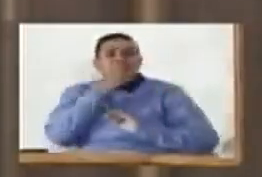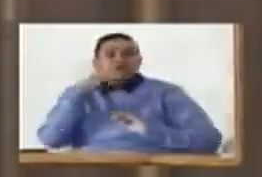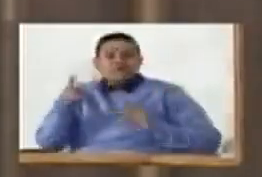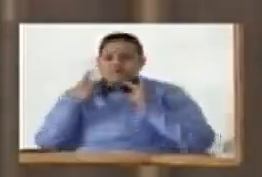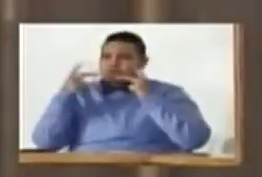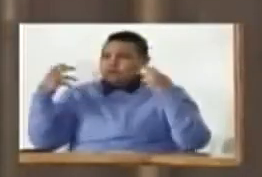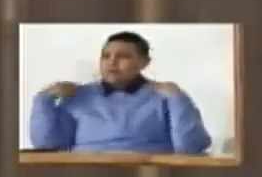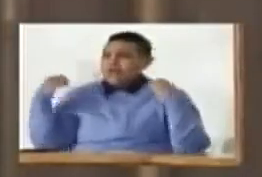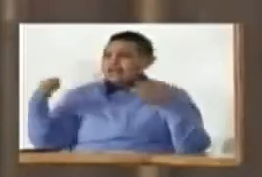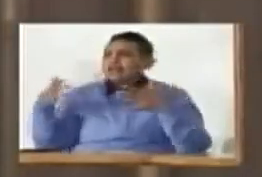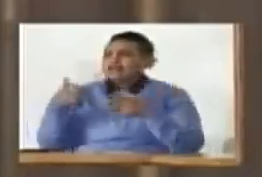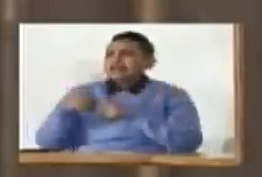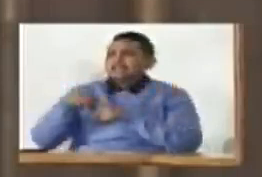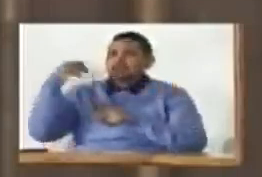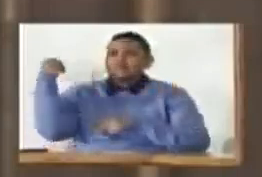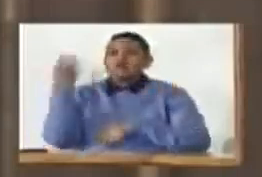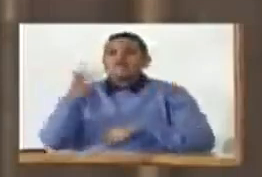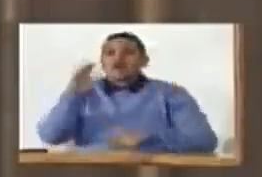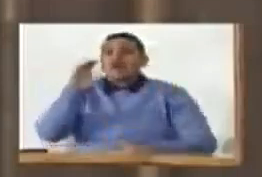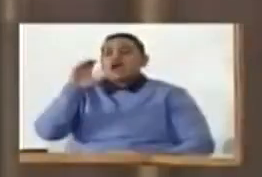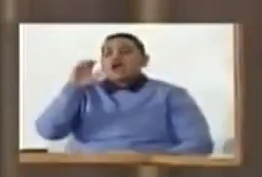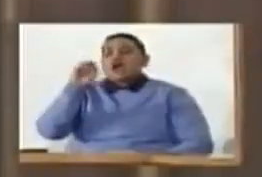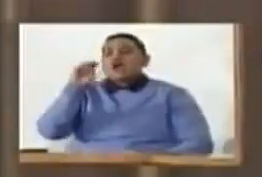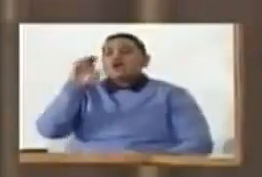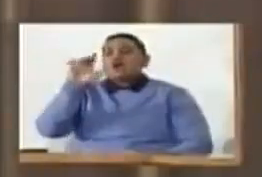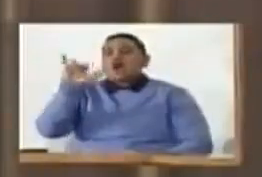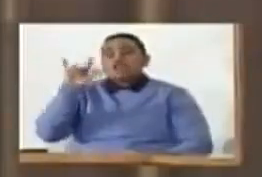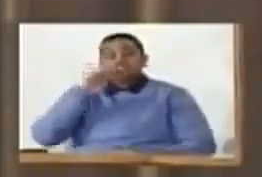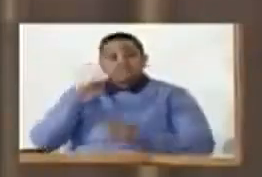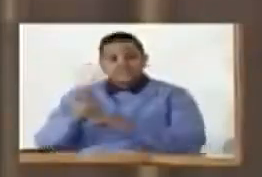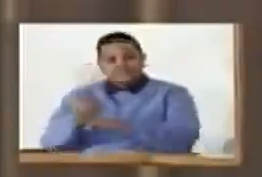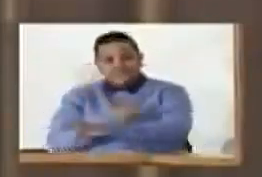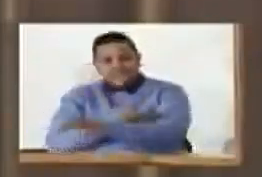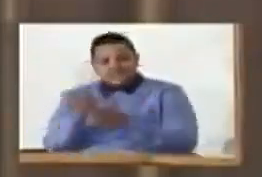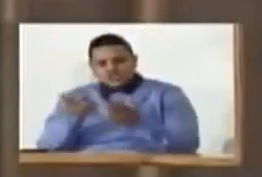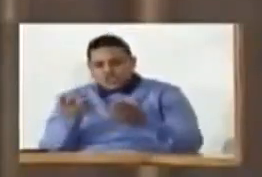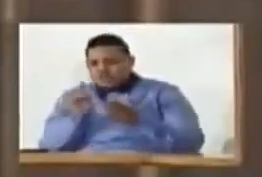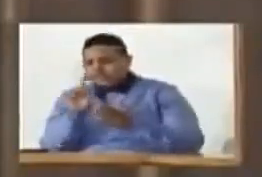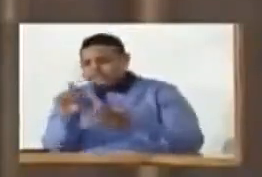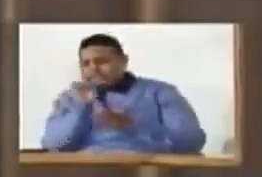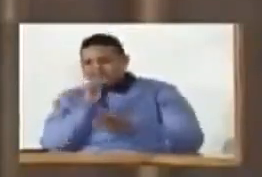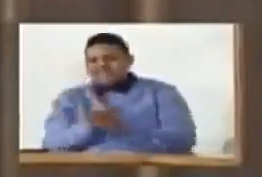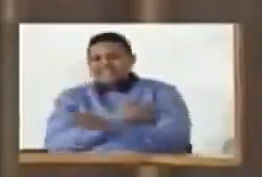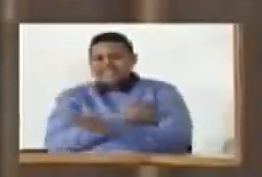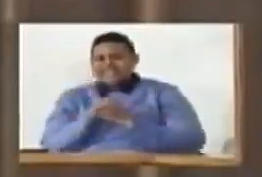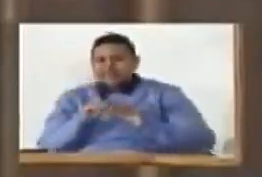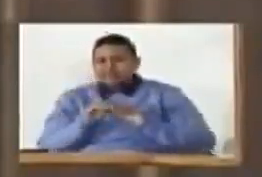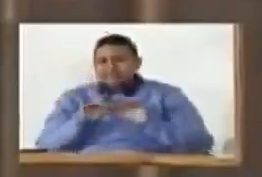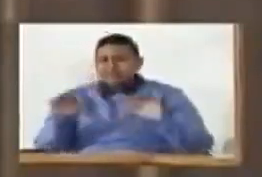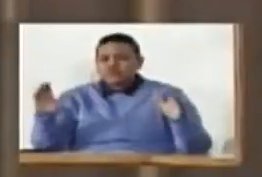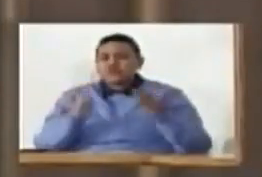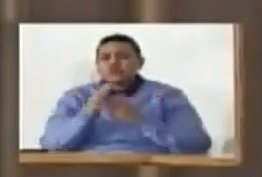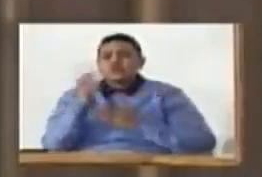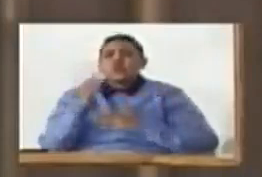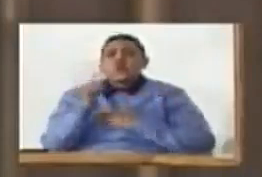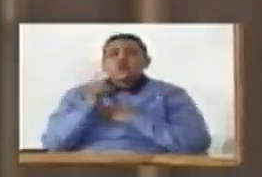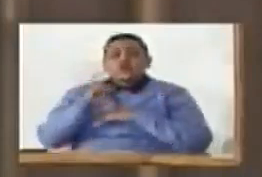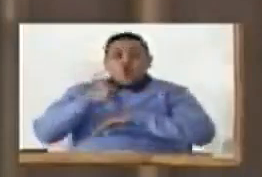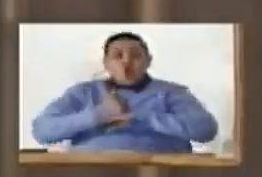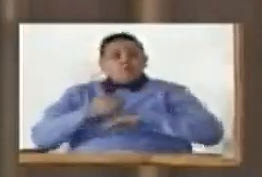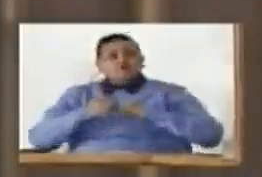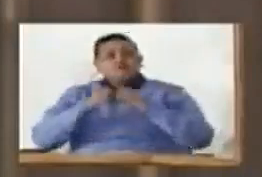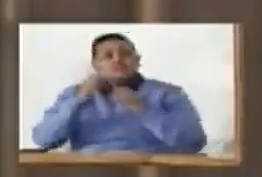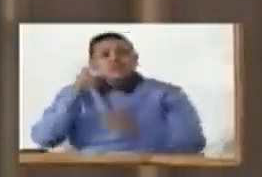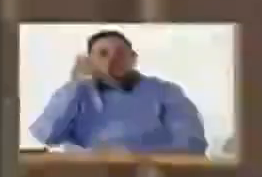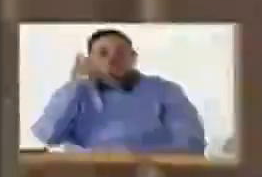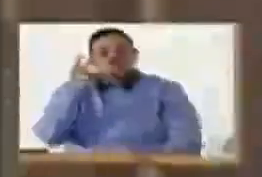sector to provide oncology service to combat the cancer epidemic through the operationalization of